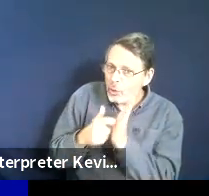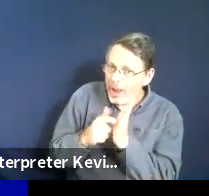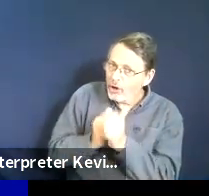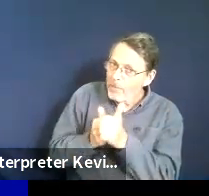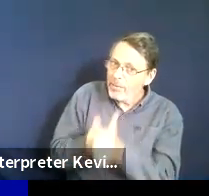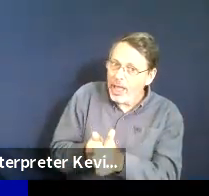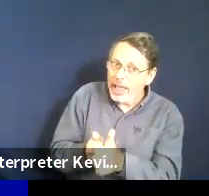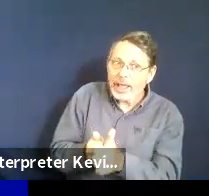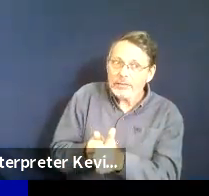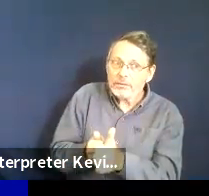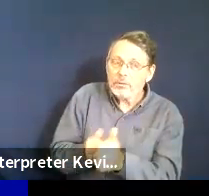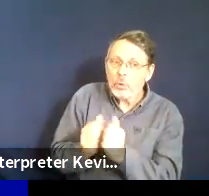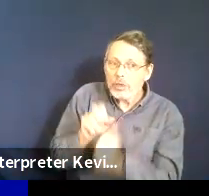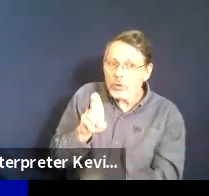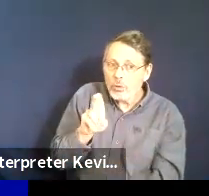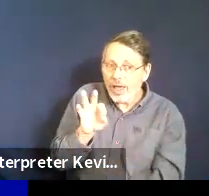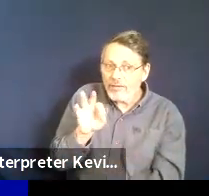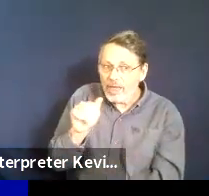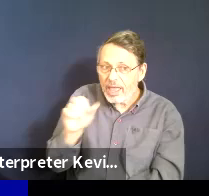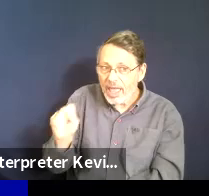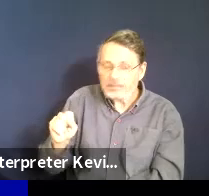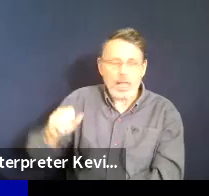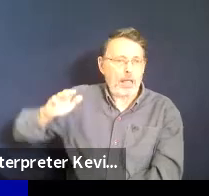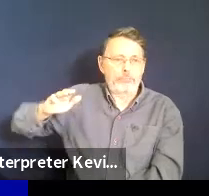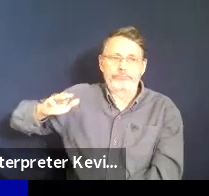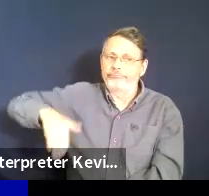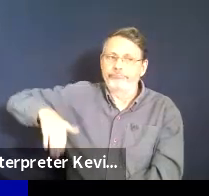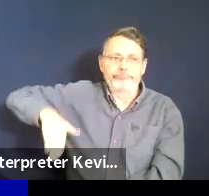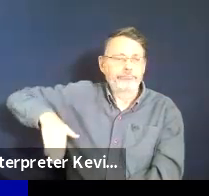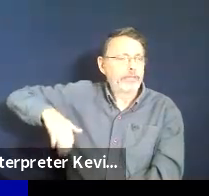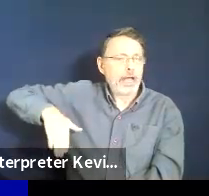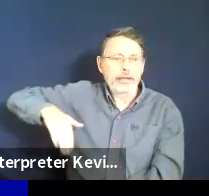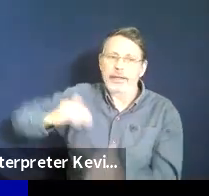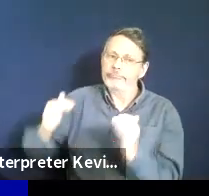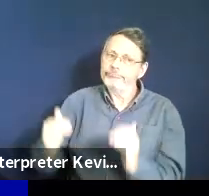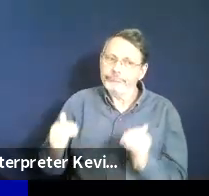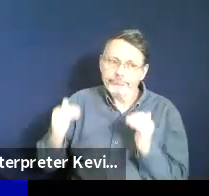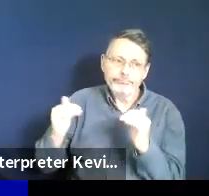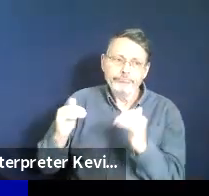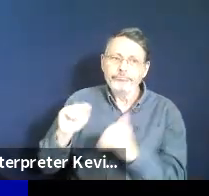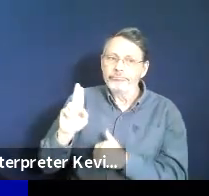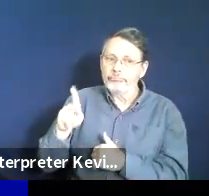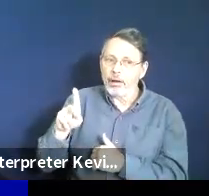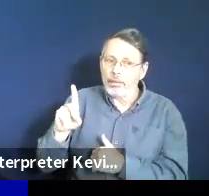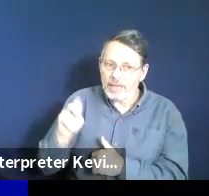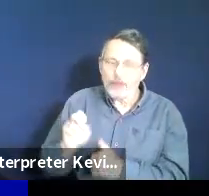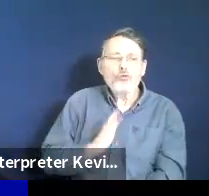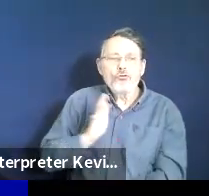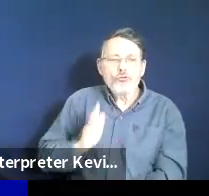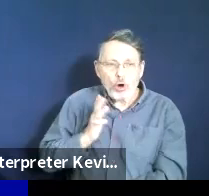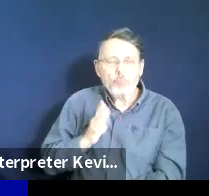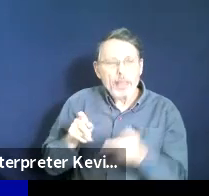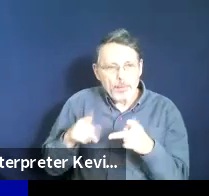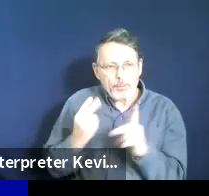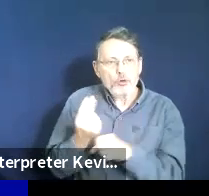with UFAS and have not been updated to formally permit use of the 2010